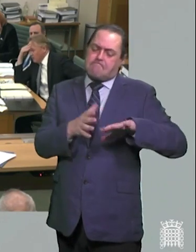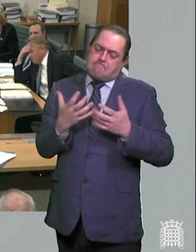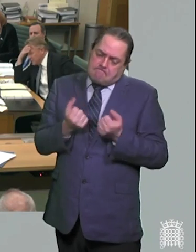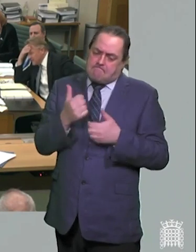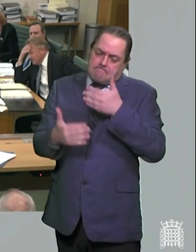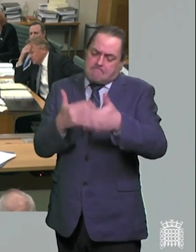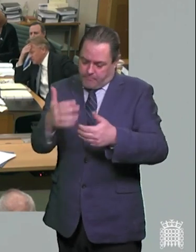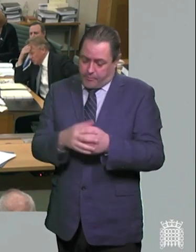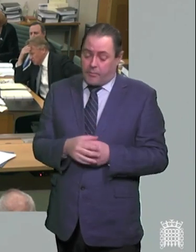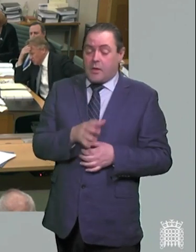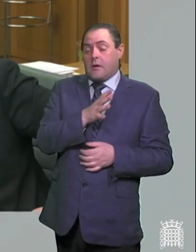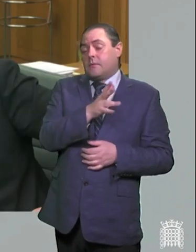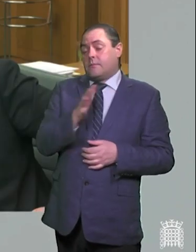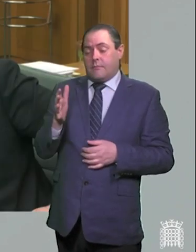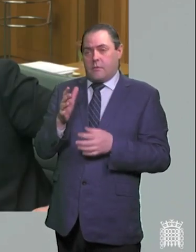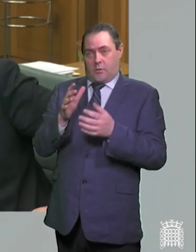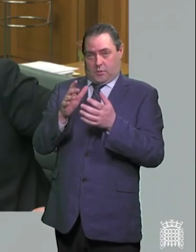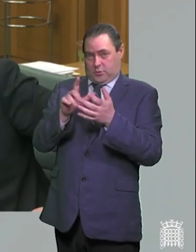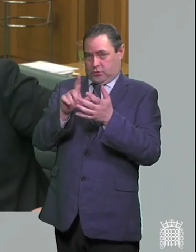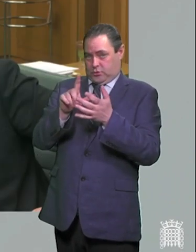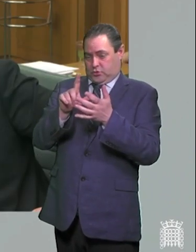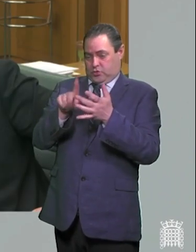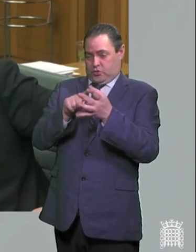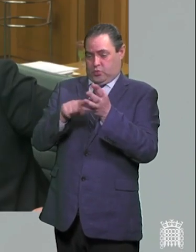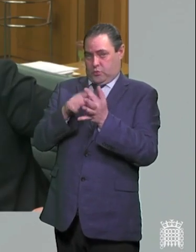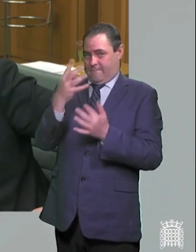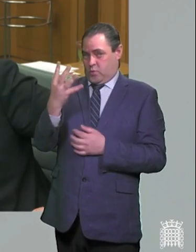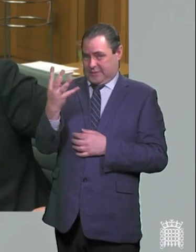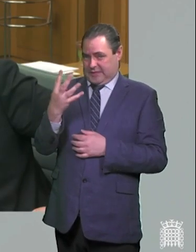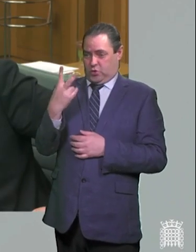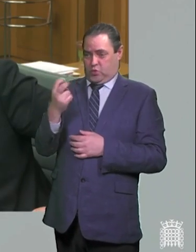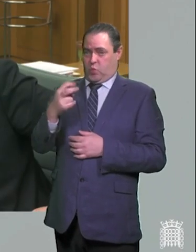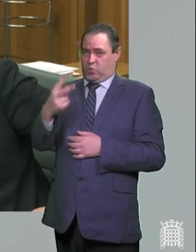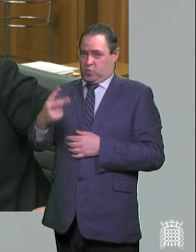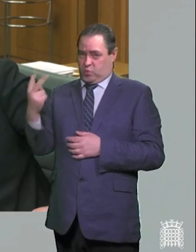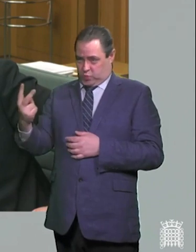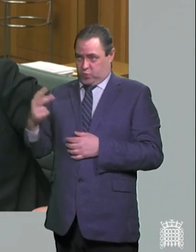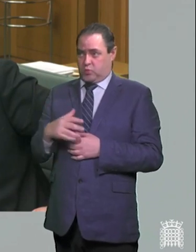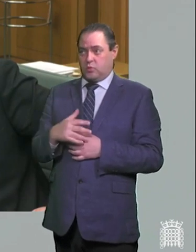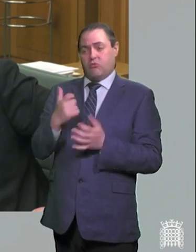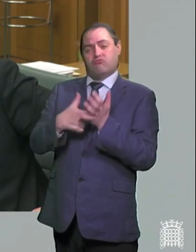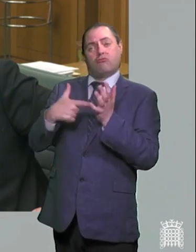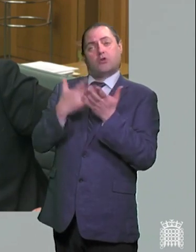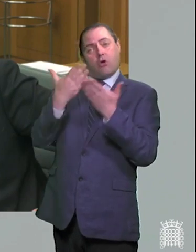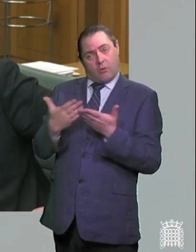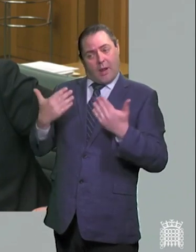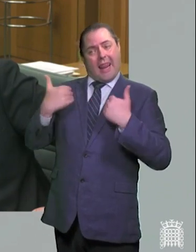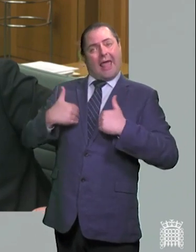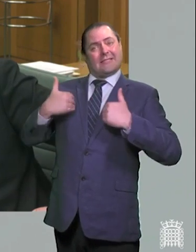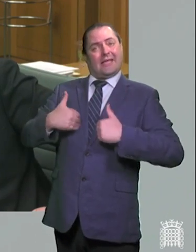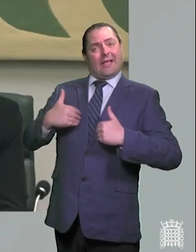aside. On the 14th of June 2022, the Right Honourable Lady for Camberwell and